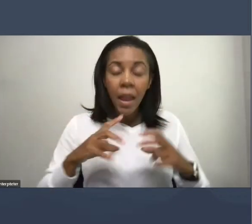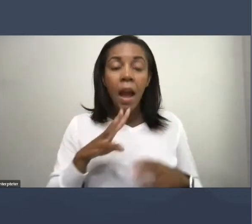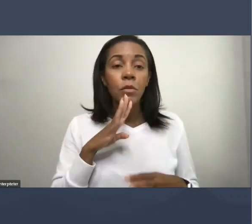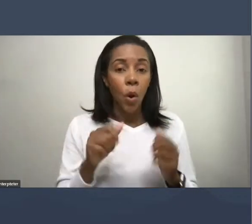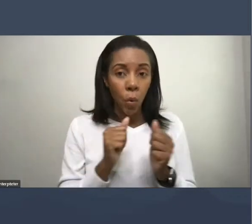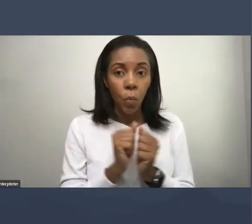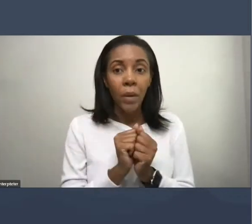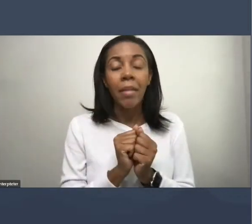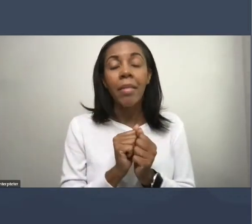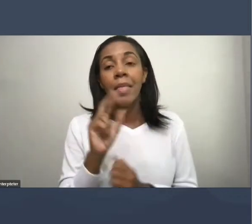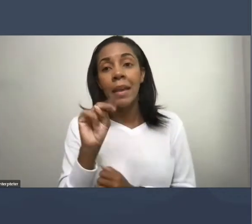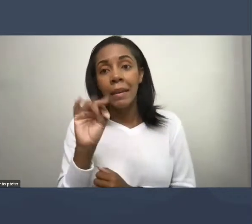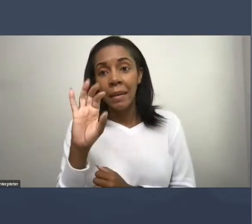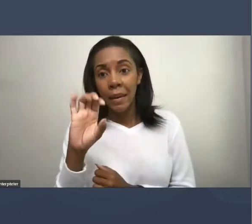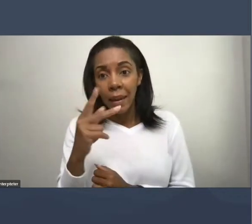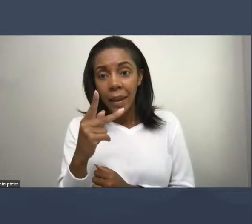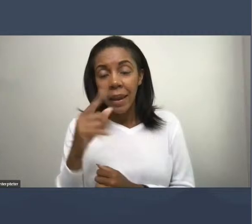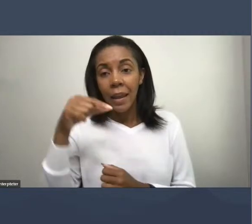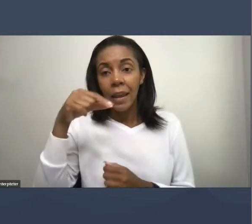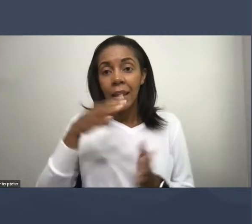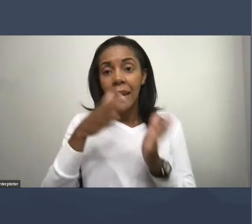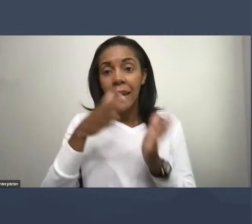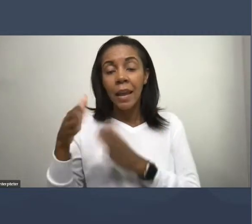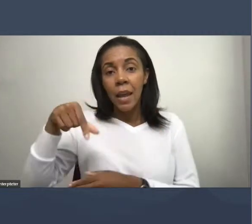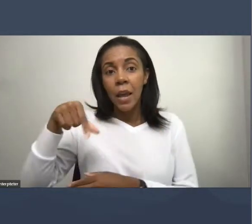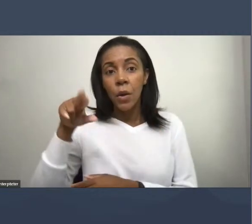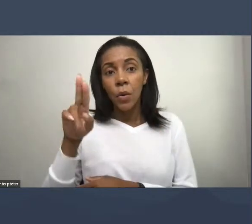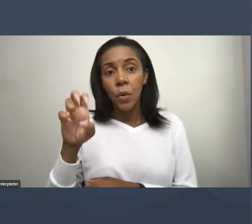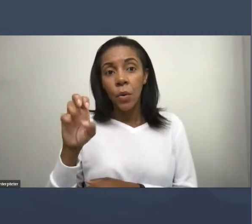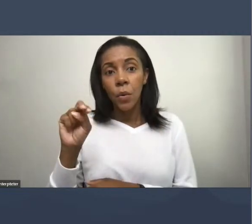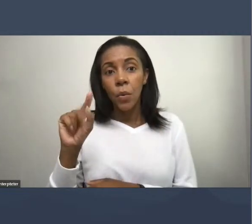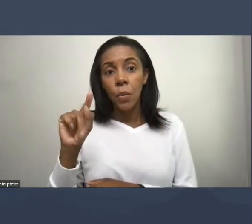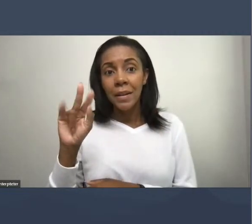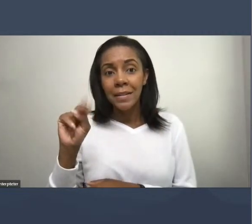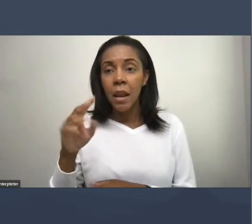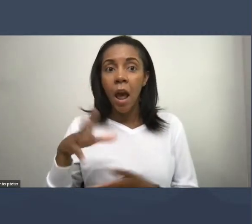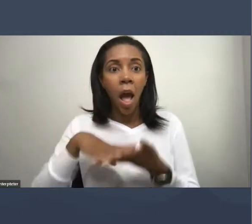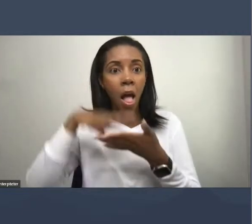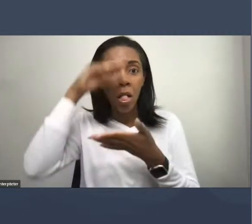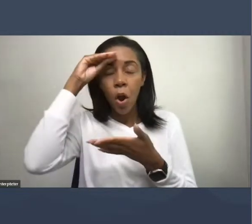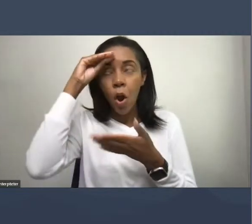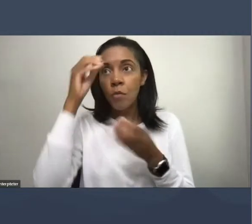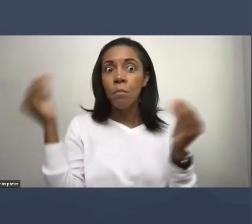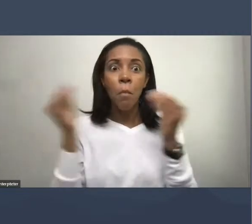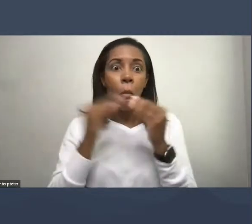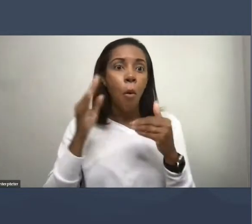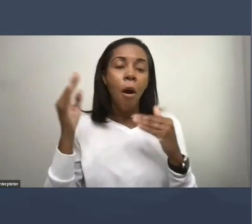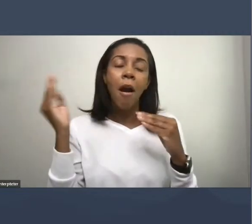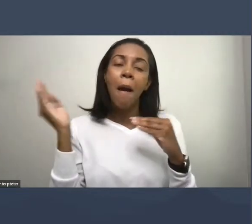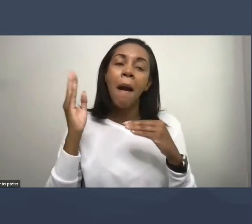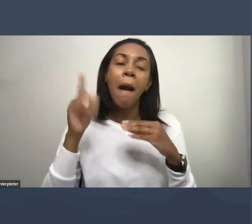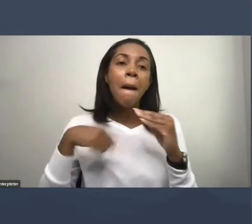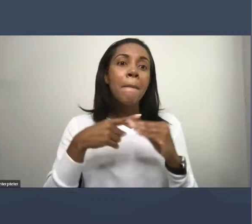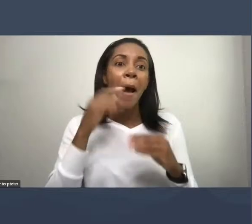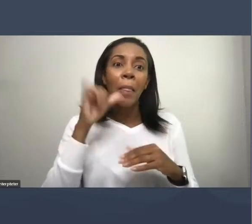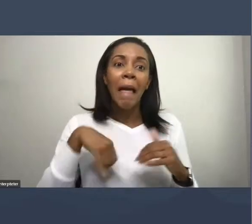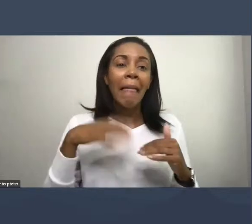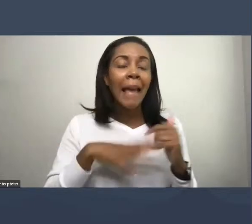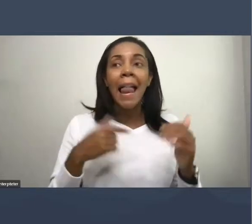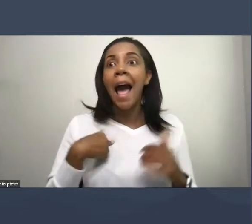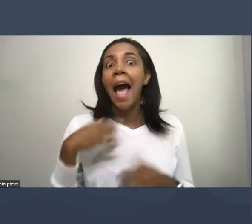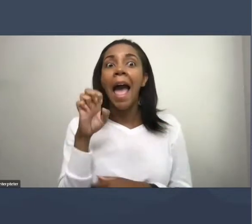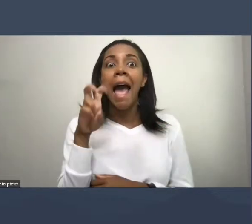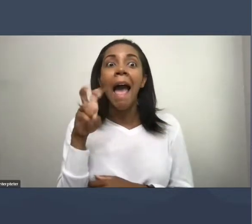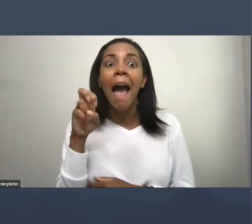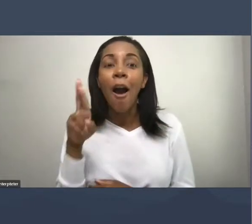I want to tell you, I learned more about this than I ever wanted to know. They're the gurus. They are very knowledgeable about They are what